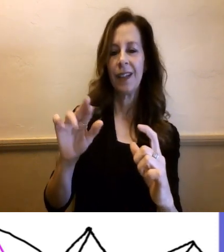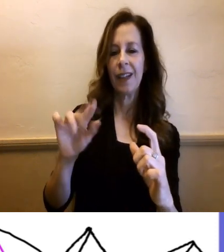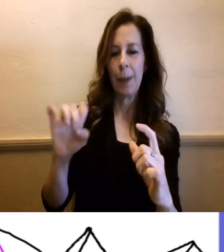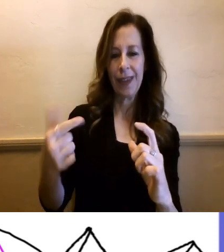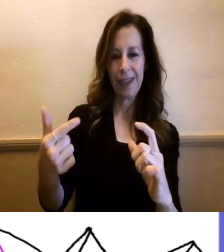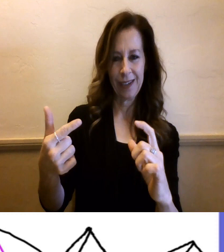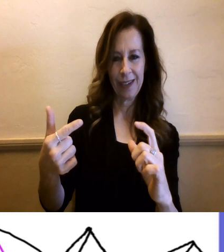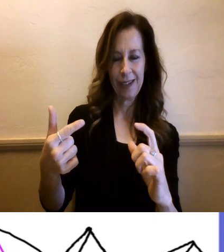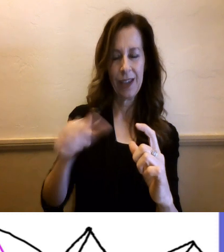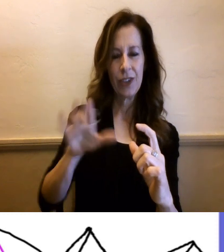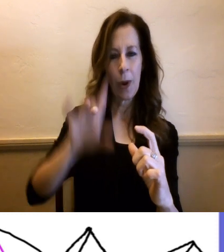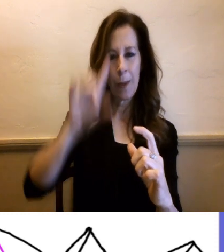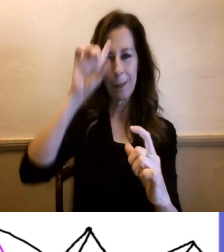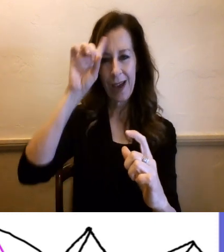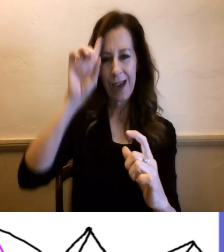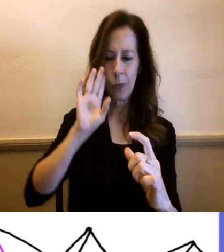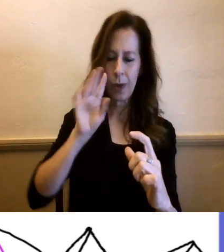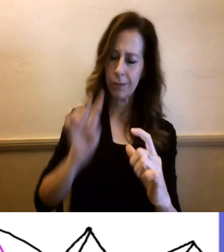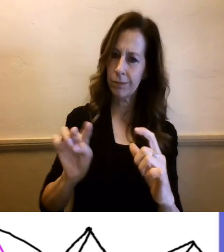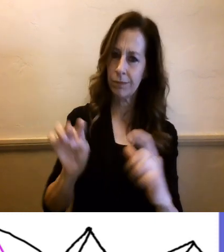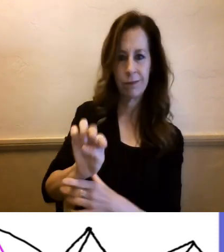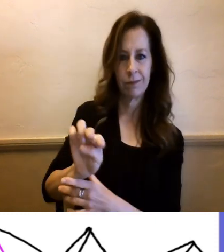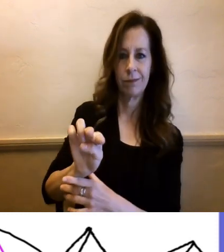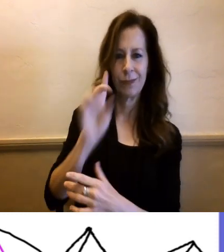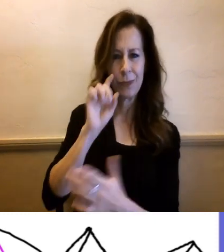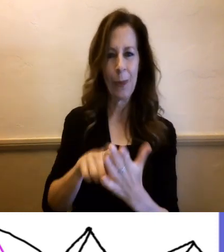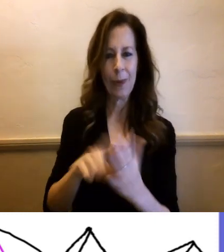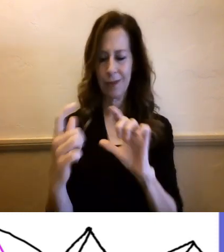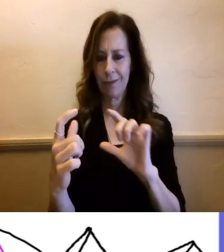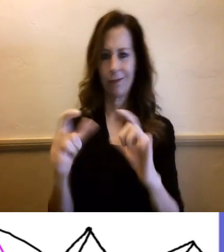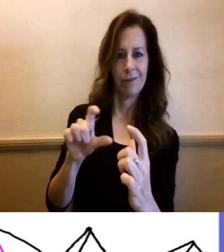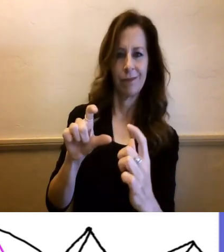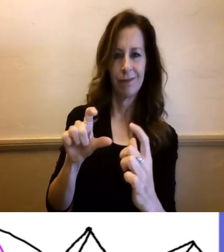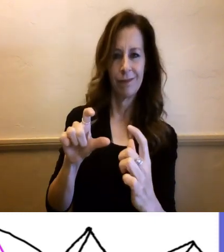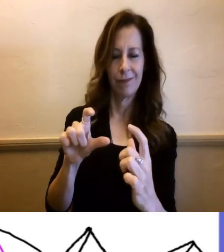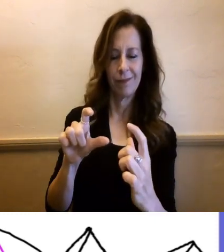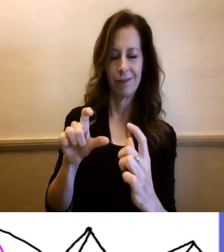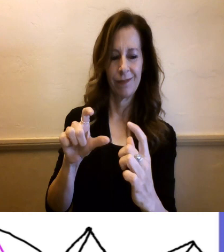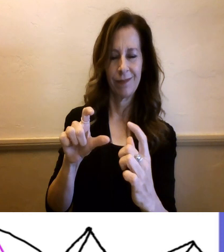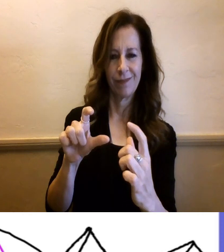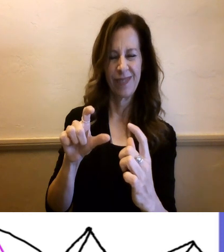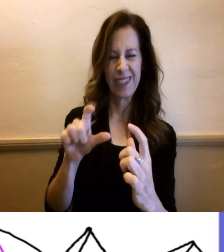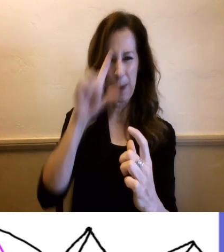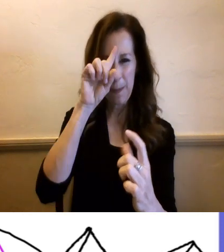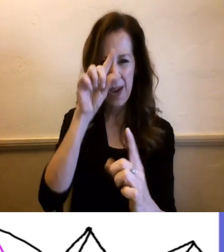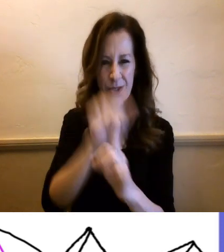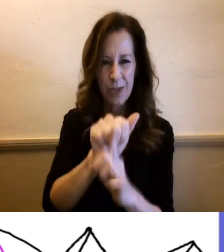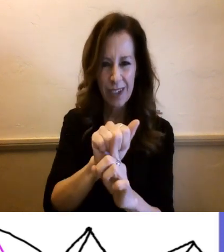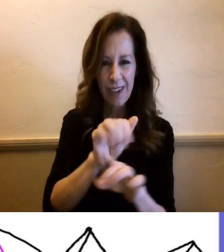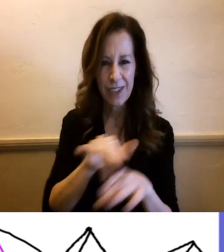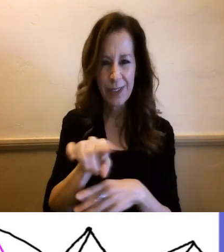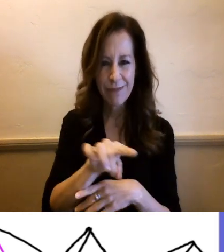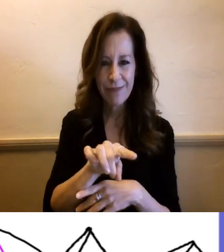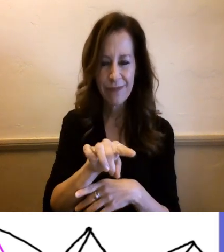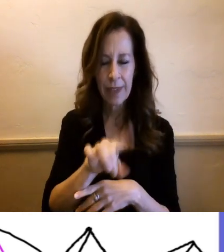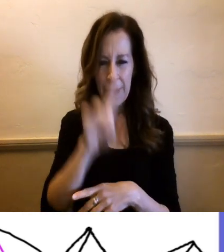in your mind for those who are seeing it. It's kind of flipping on you and kind of playing a mind trick with